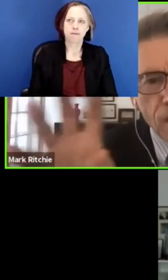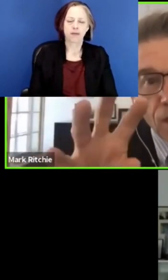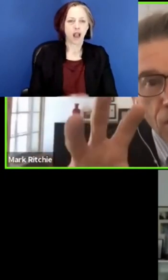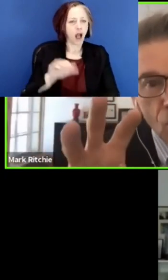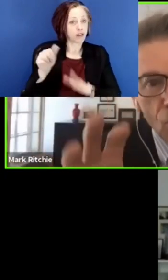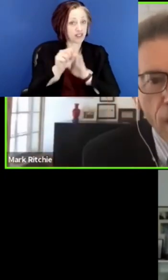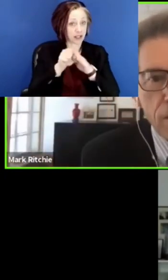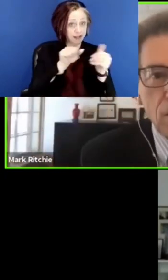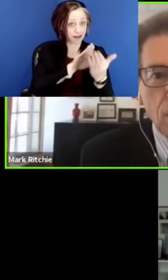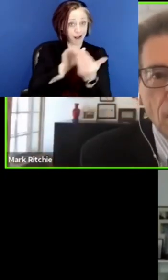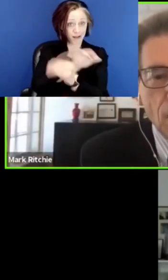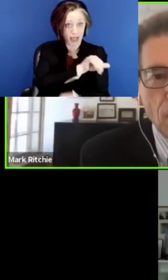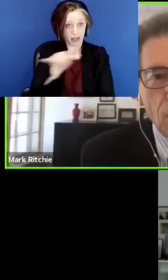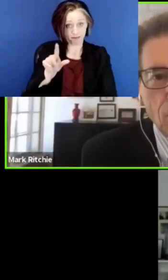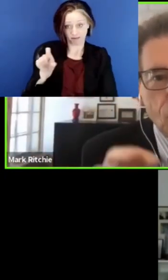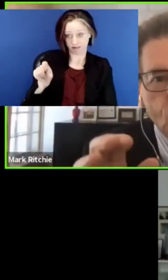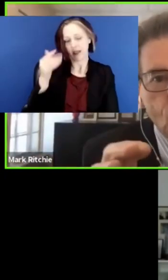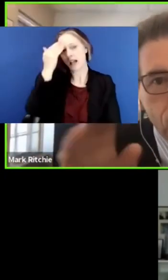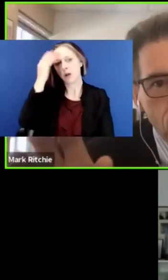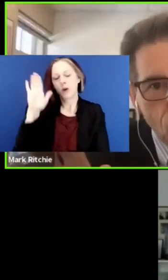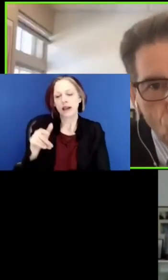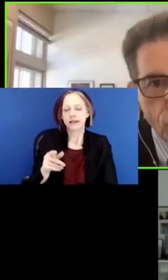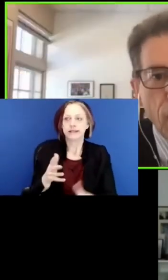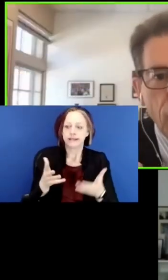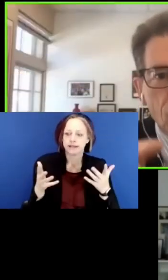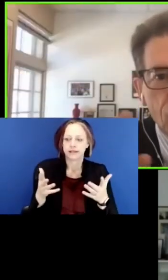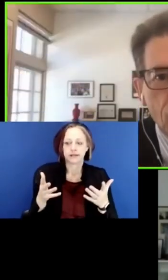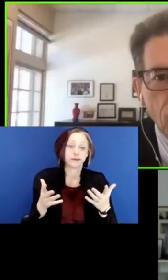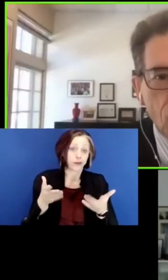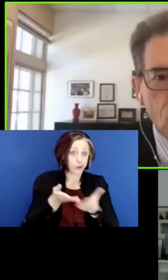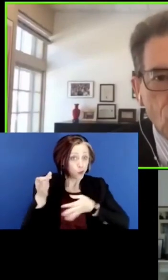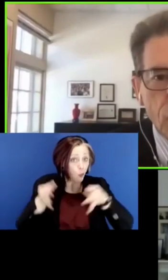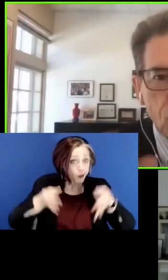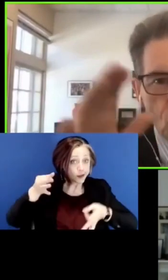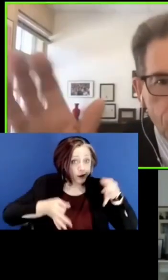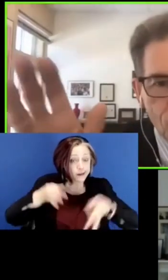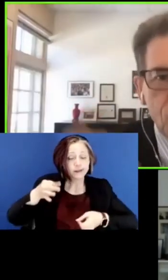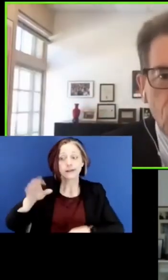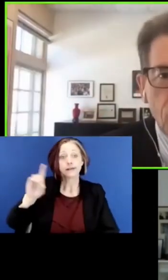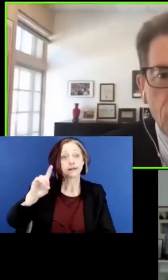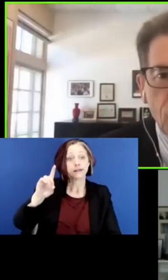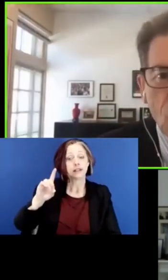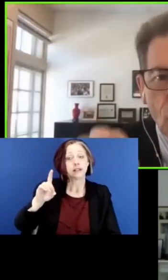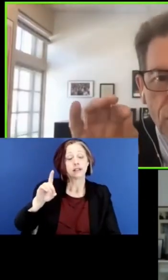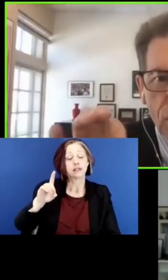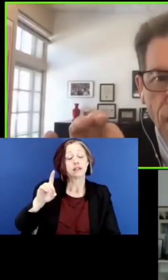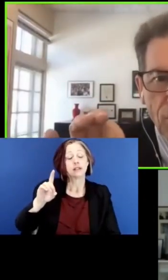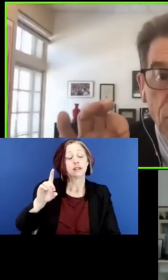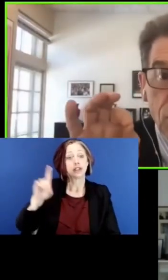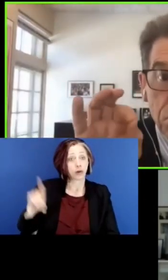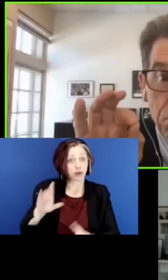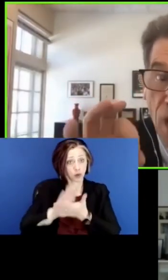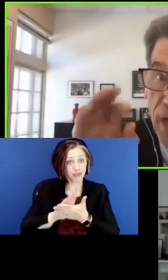other states? I know that through a court case, the Detroit schools in Michigan that was